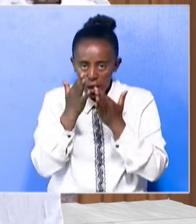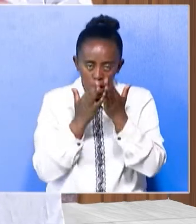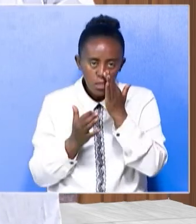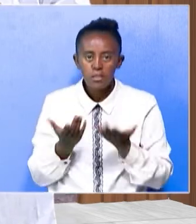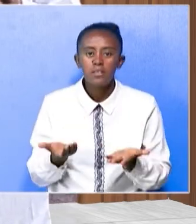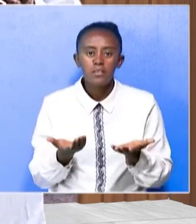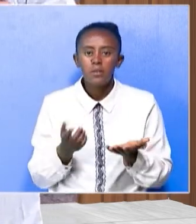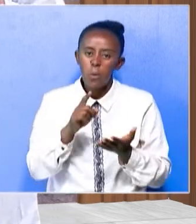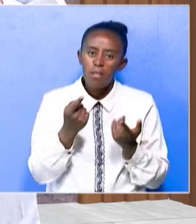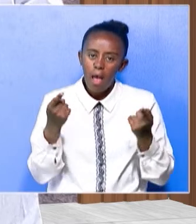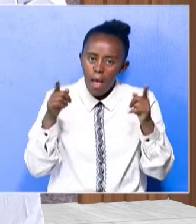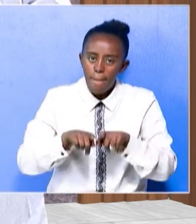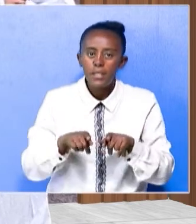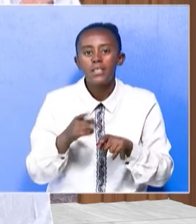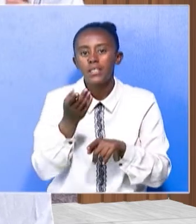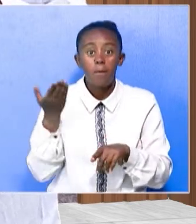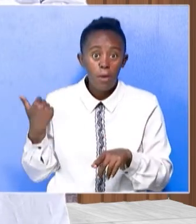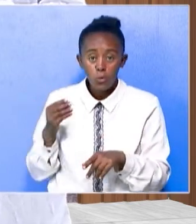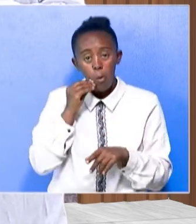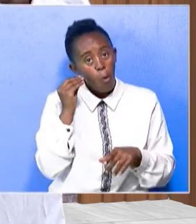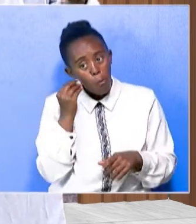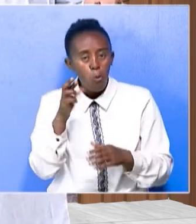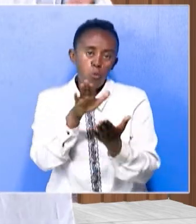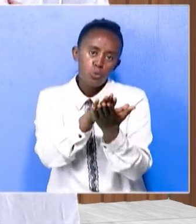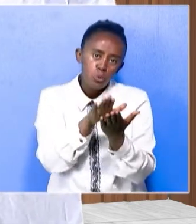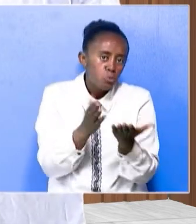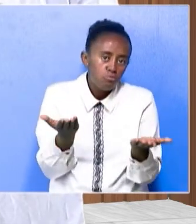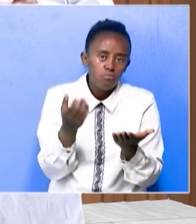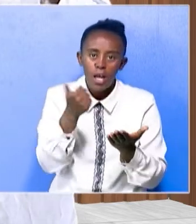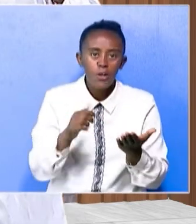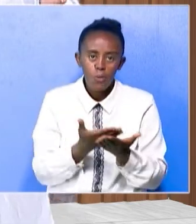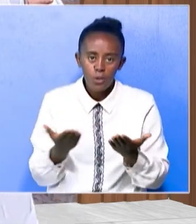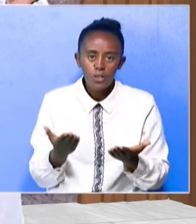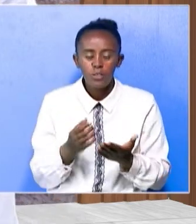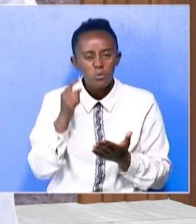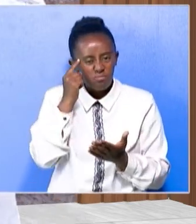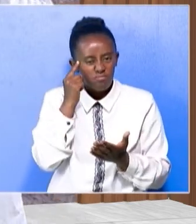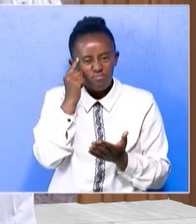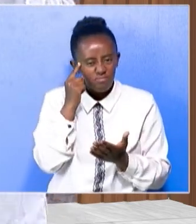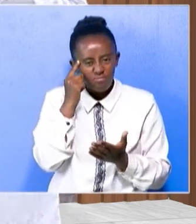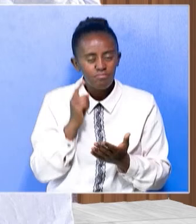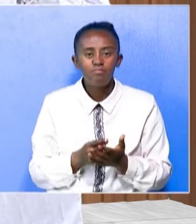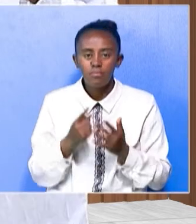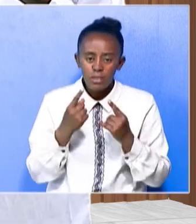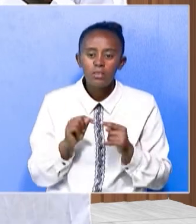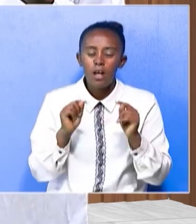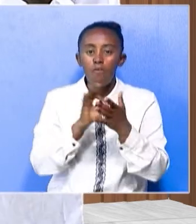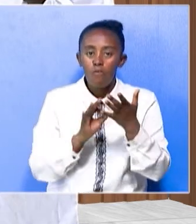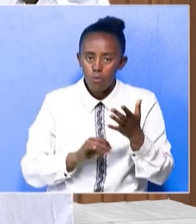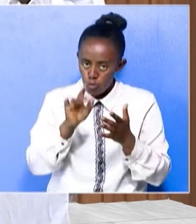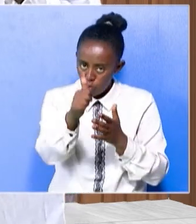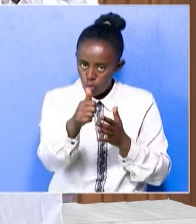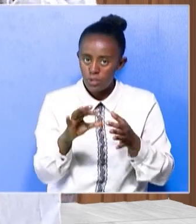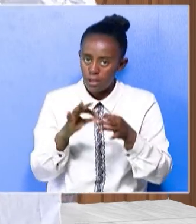what happened in the past at home or at school or anywhere else? Just think about it and try to form your own